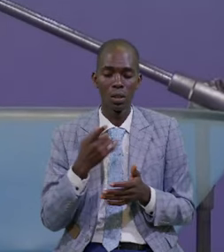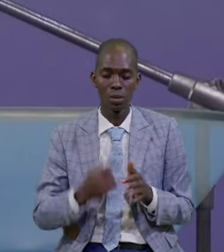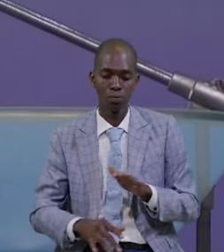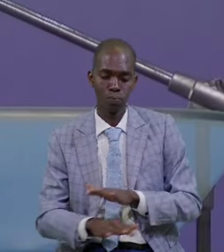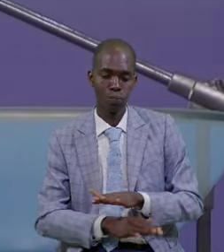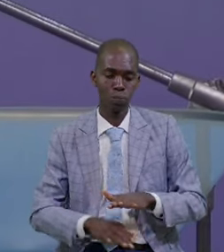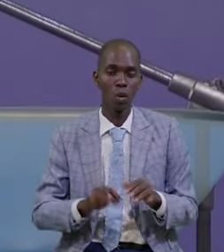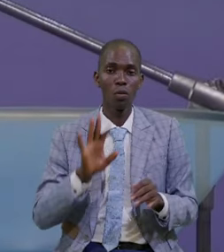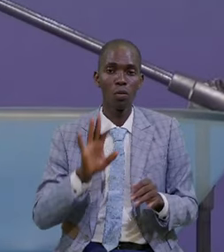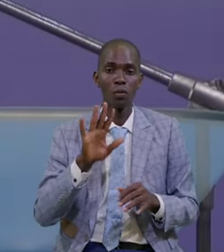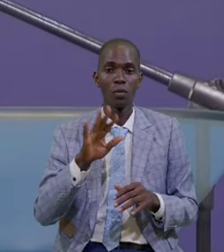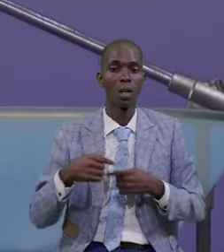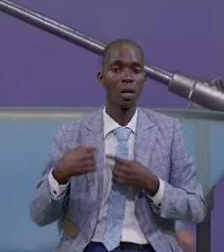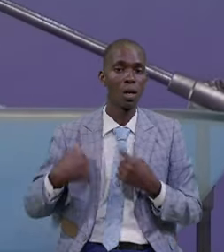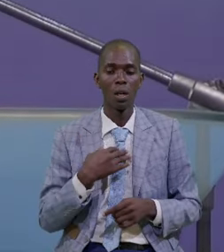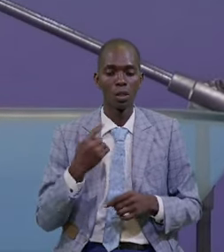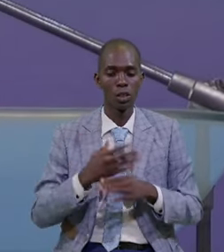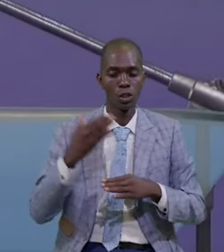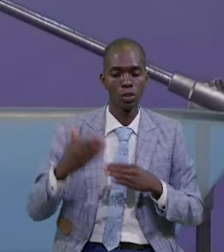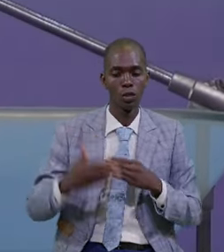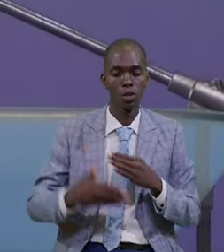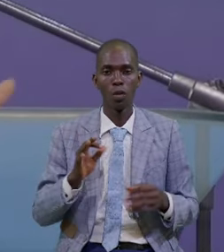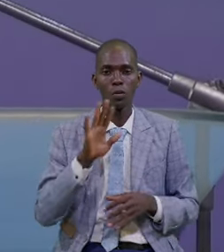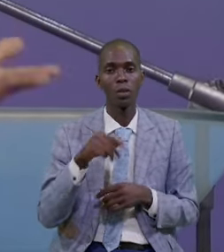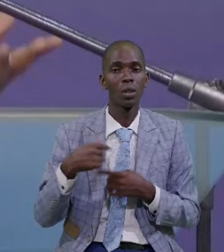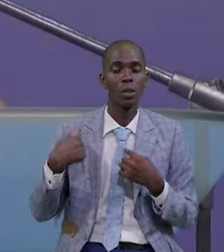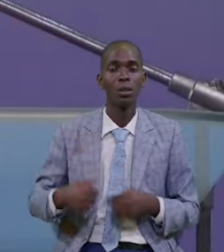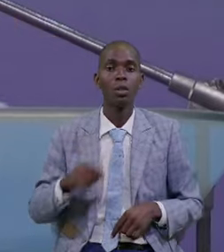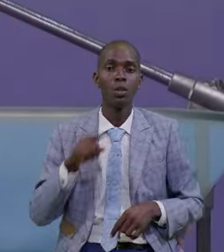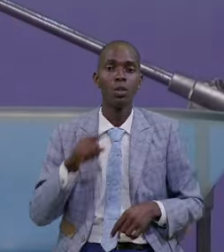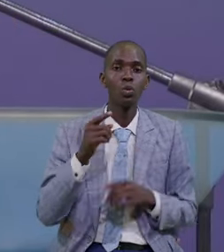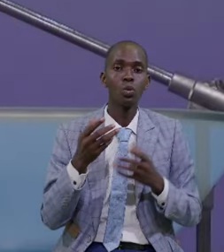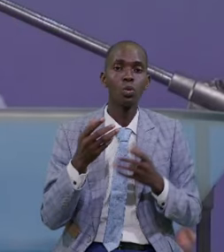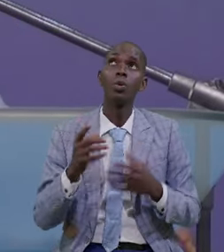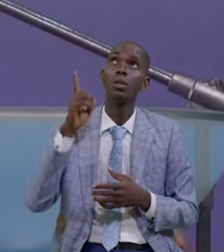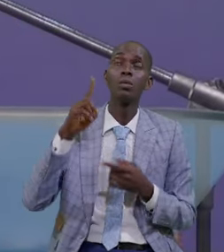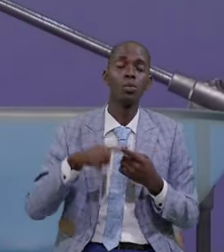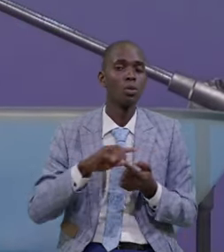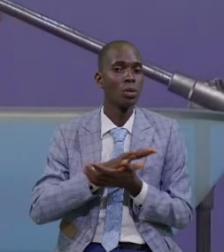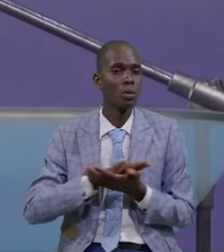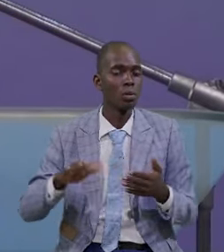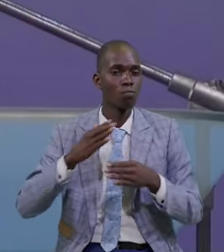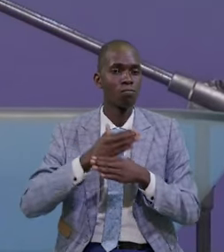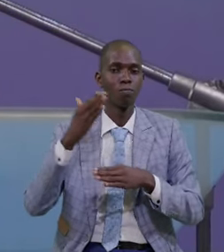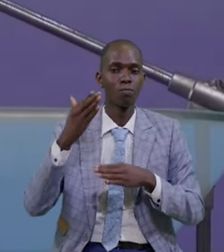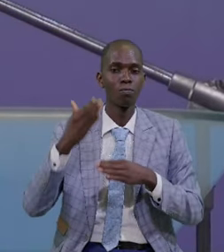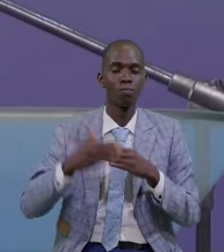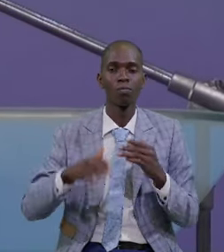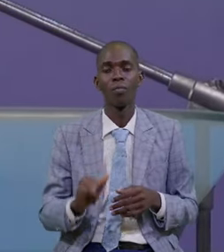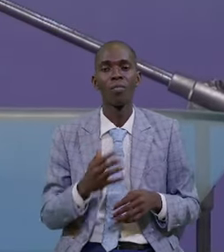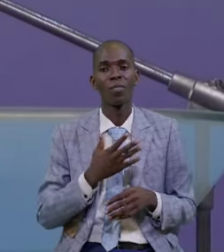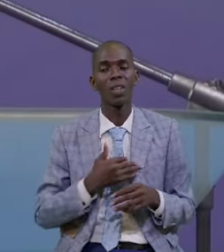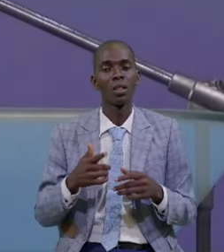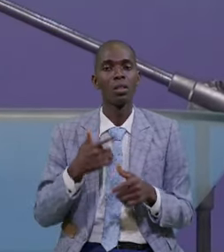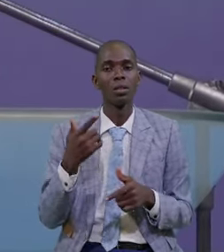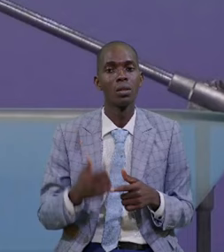heart, and the totality of your heart, you want him to purge thoroughly, and then